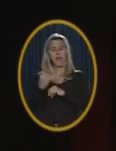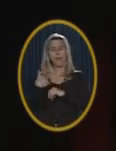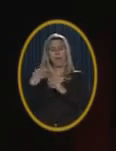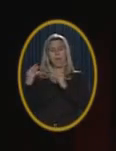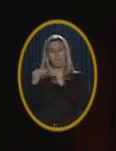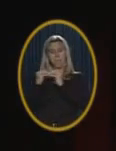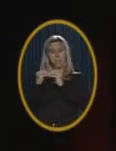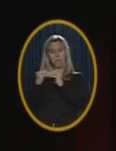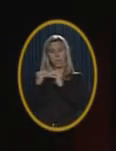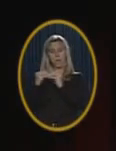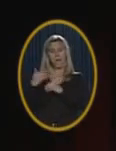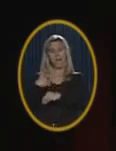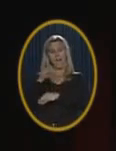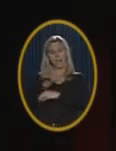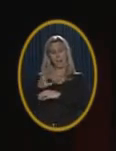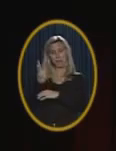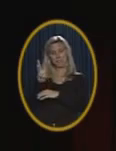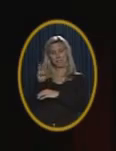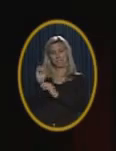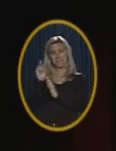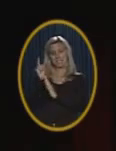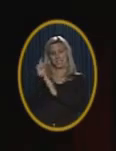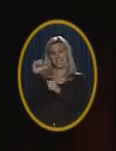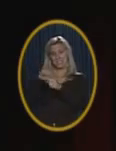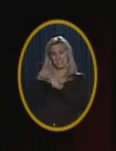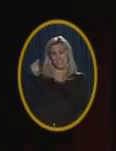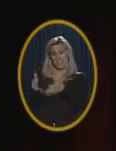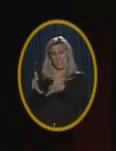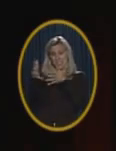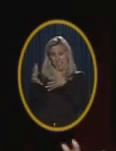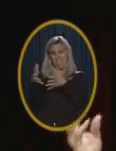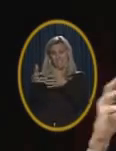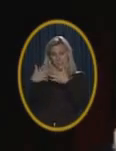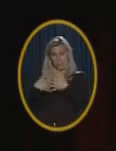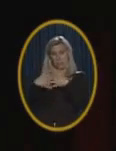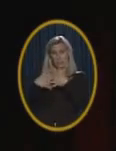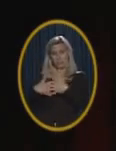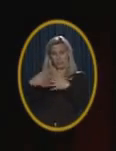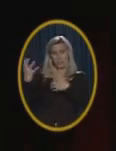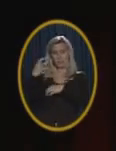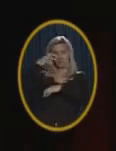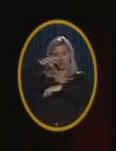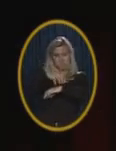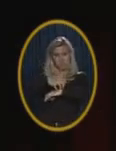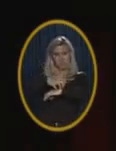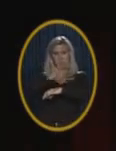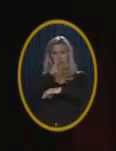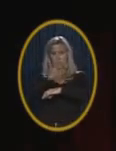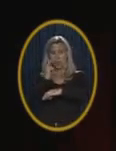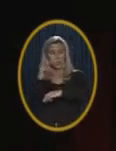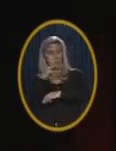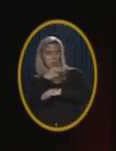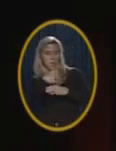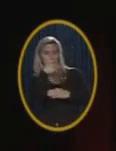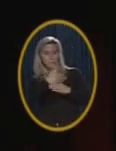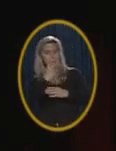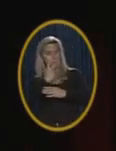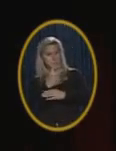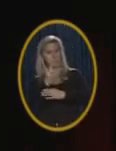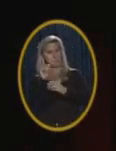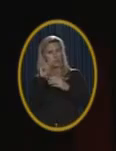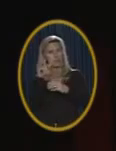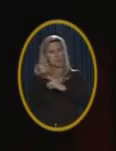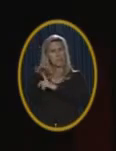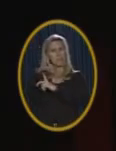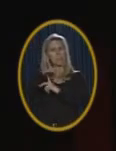more minutes. I had about 60 seconds of gas in my machine when I landed on the moon. Come down, land straight. You look out the window, you can see where you're going. You can fly like